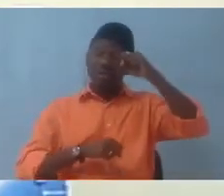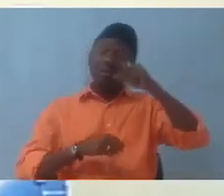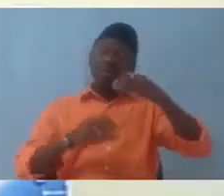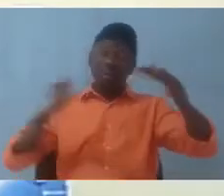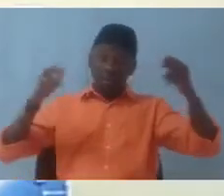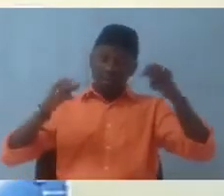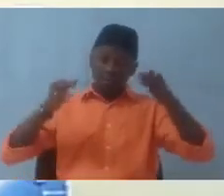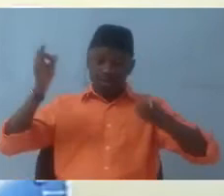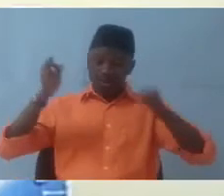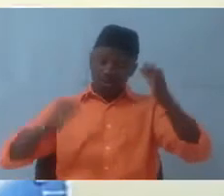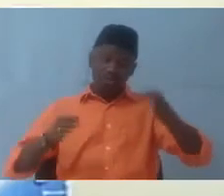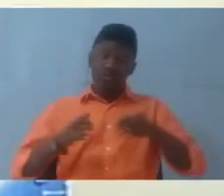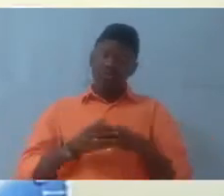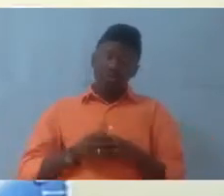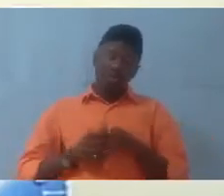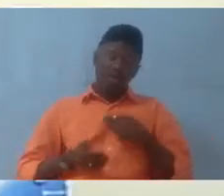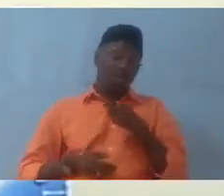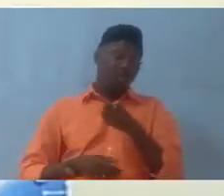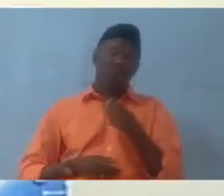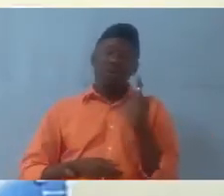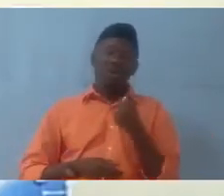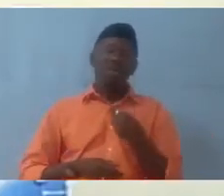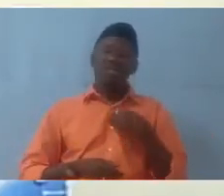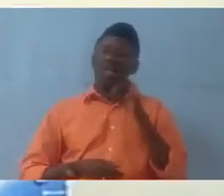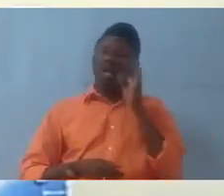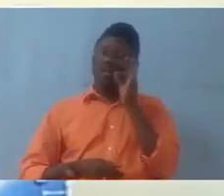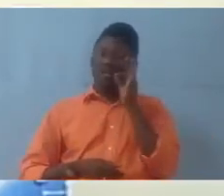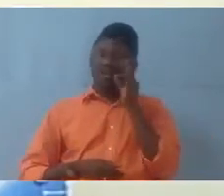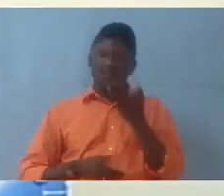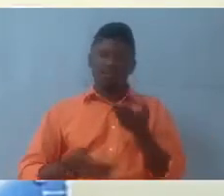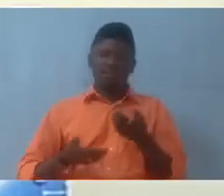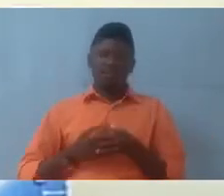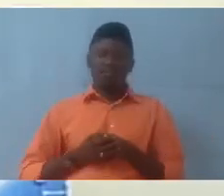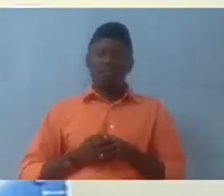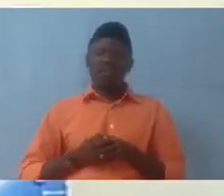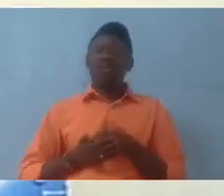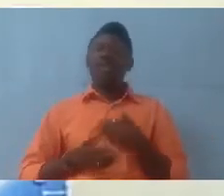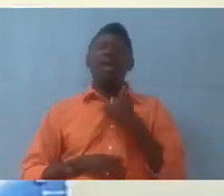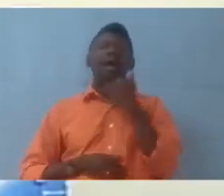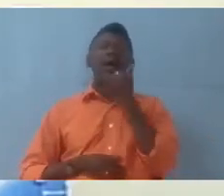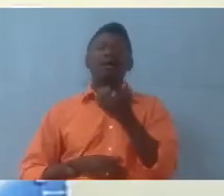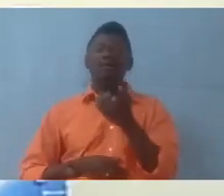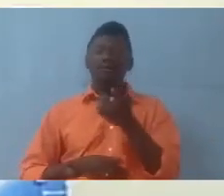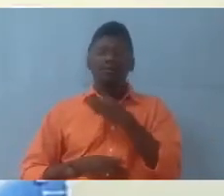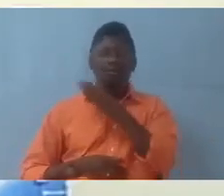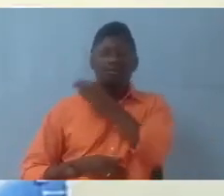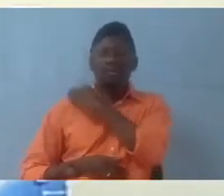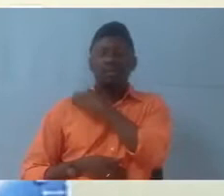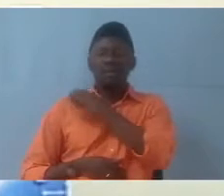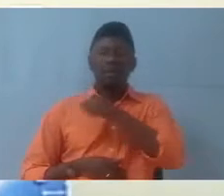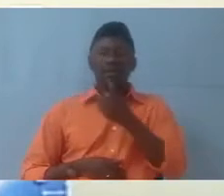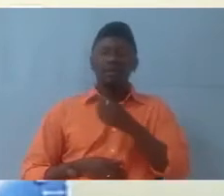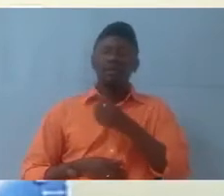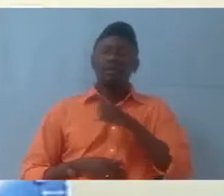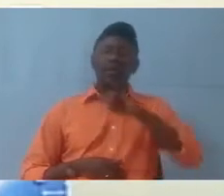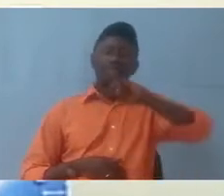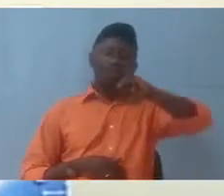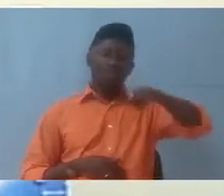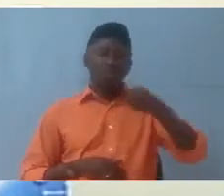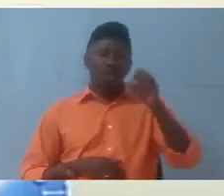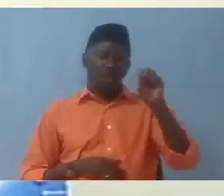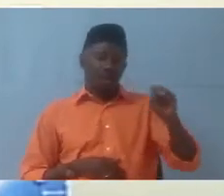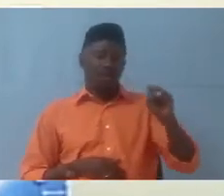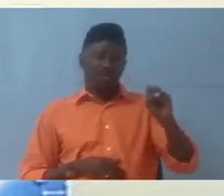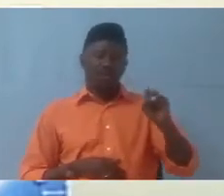then he didn't like the response. So he asked the master and the JS whether they have any comment.